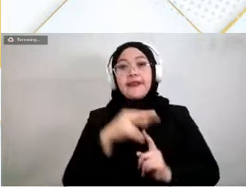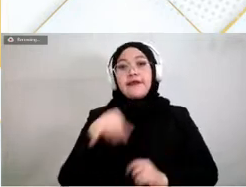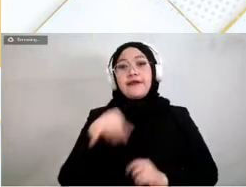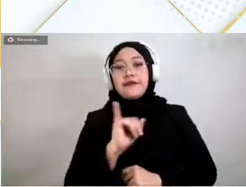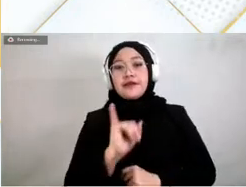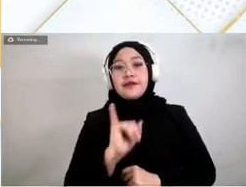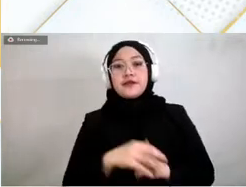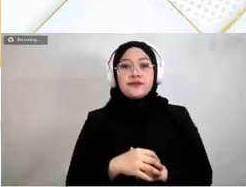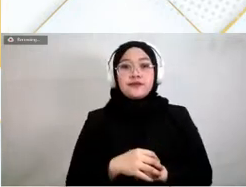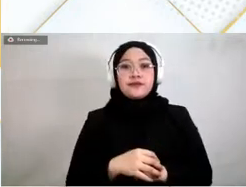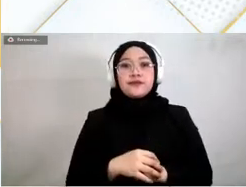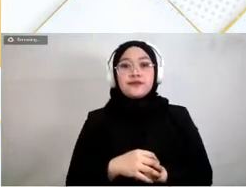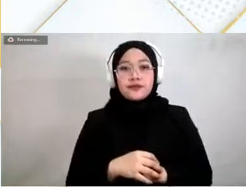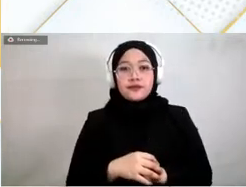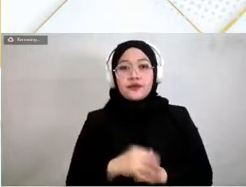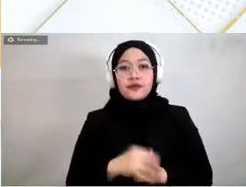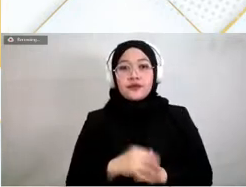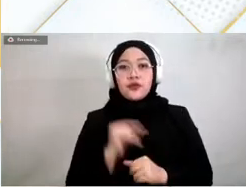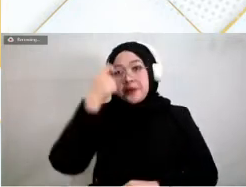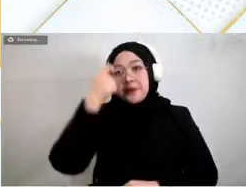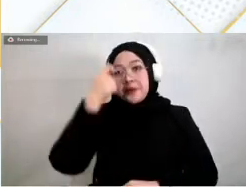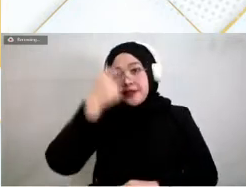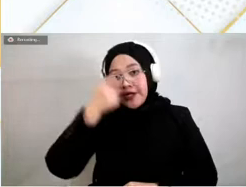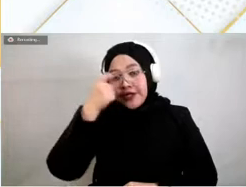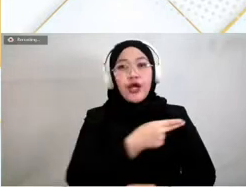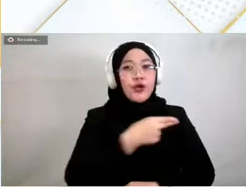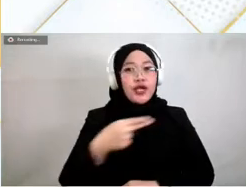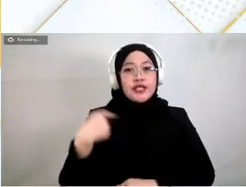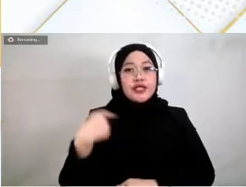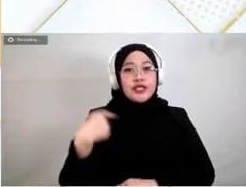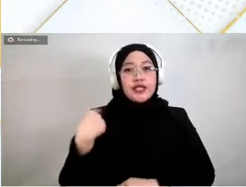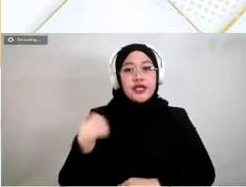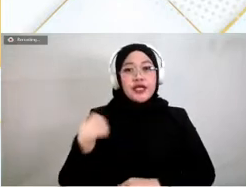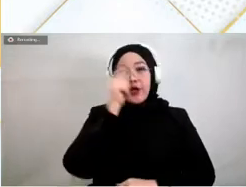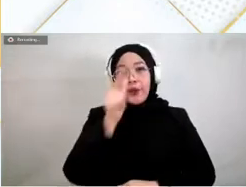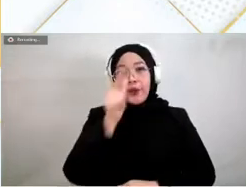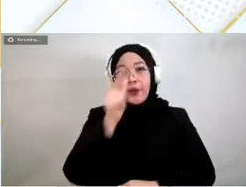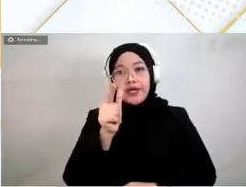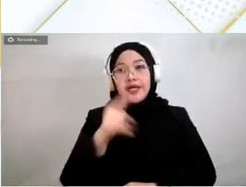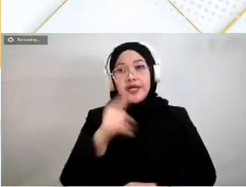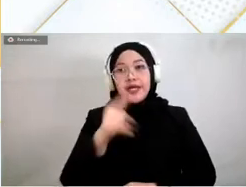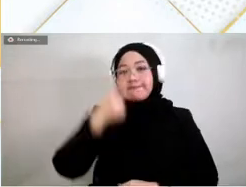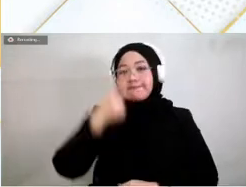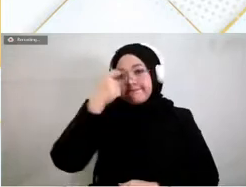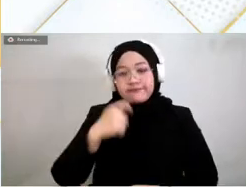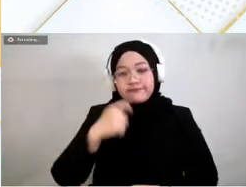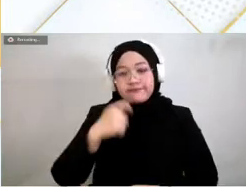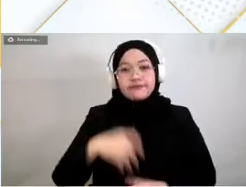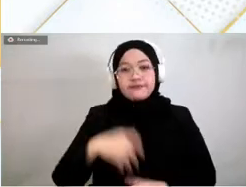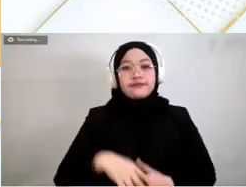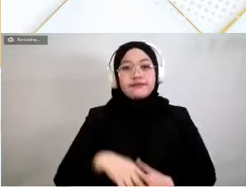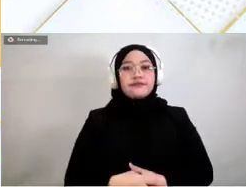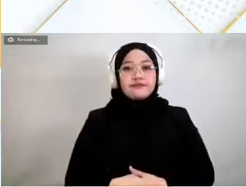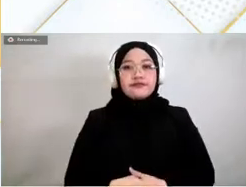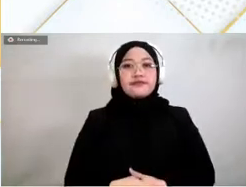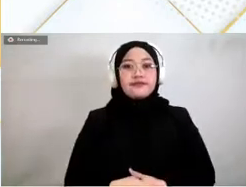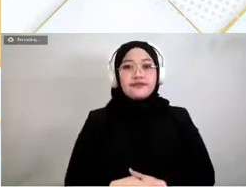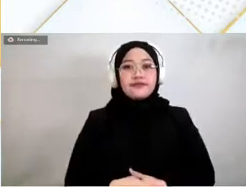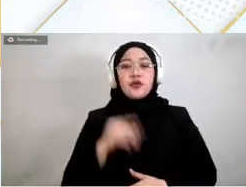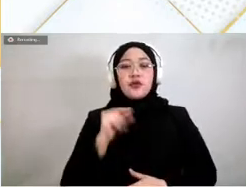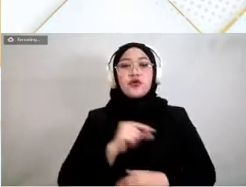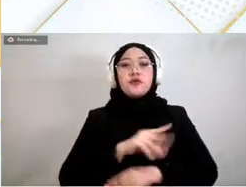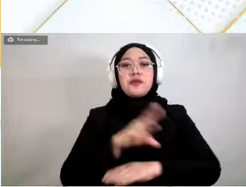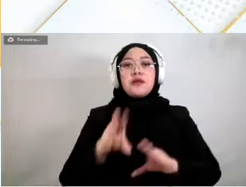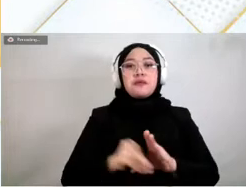our sincere appreciation to the Indonesian Ministry of Foreign Affairs for organizing this important platform of